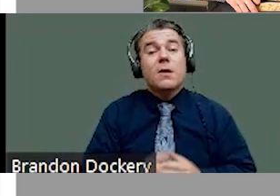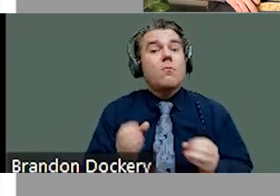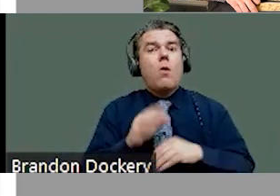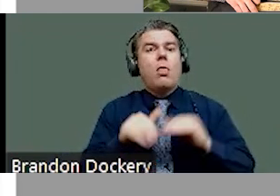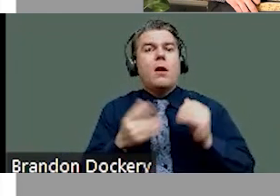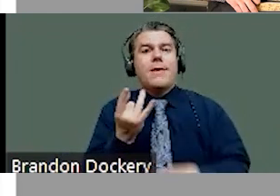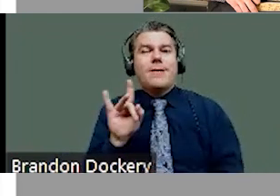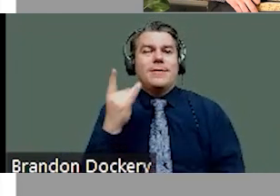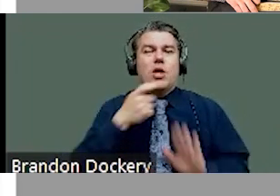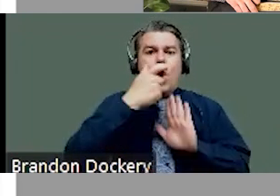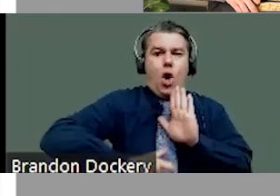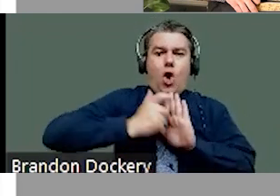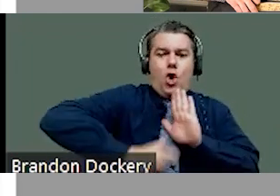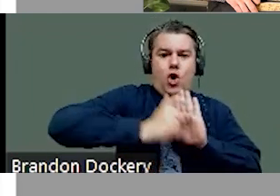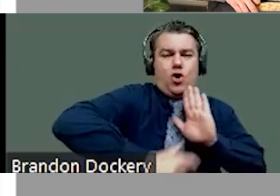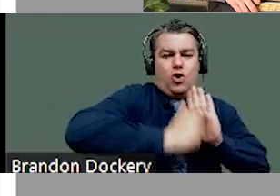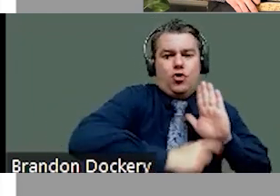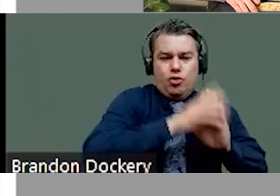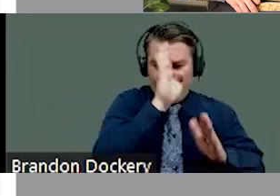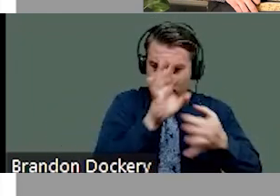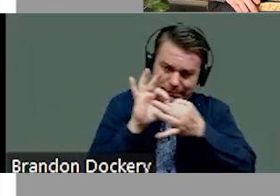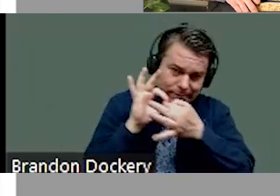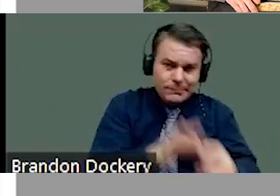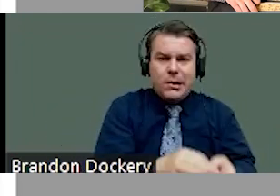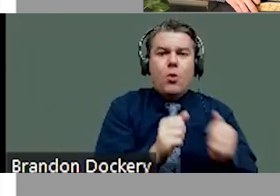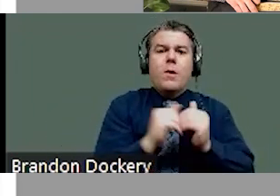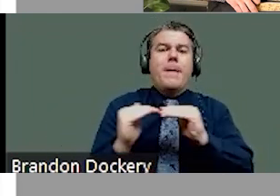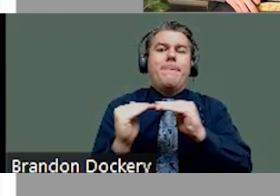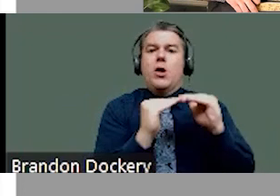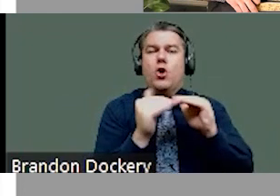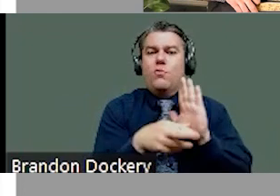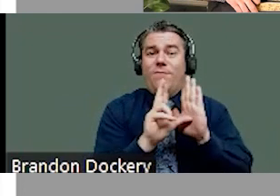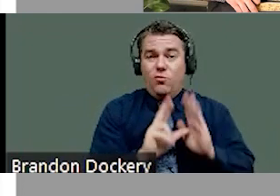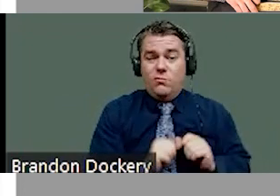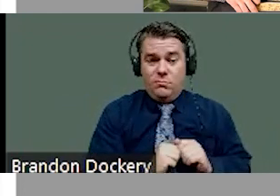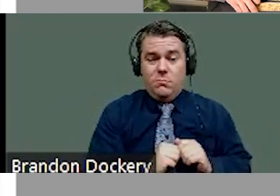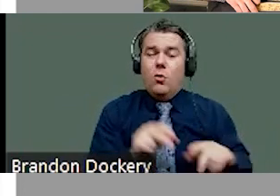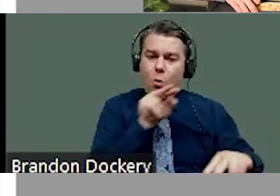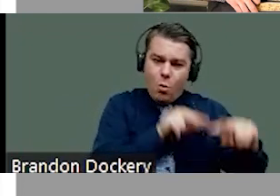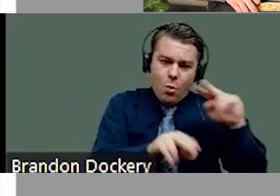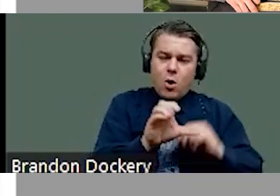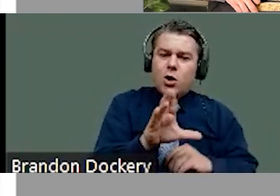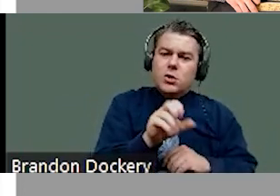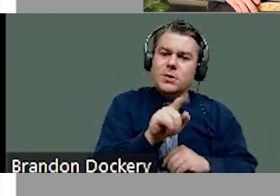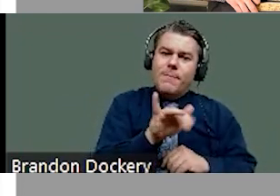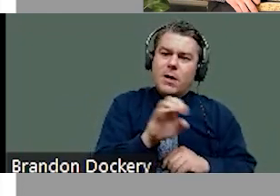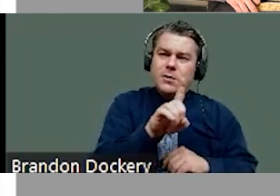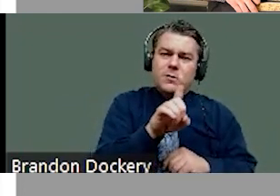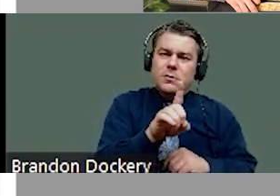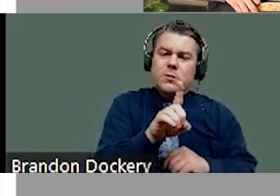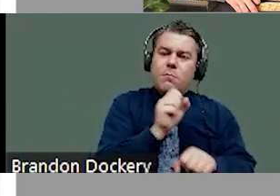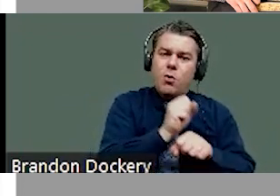More than 18 articles strictly connected to peer reviews, look at customized